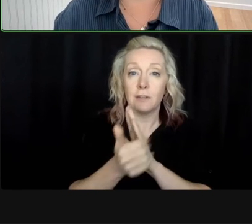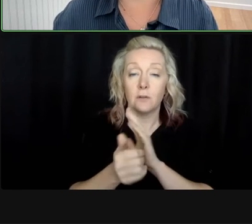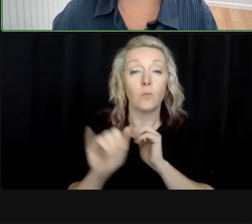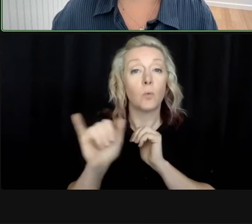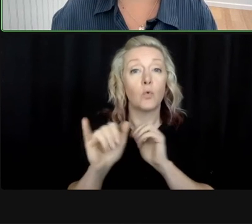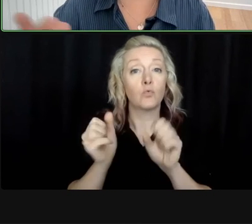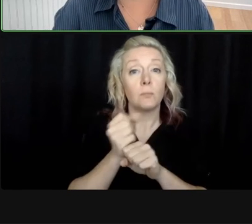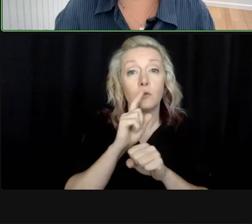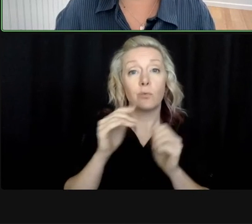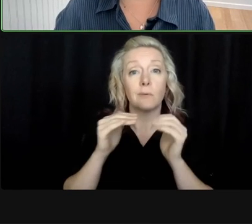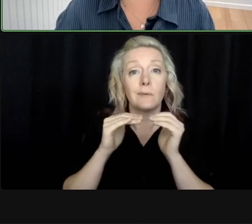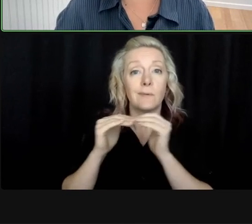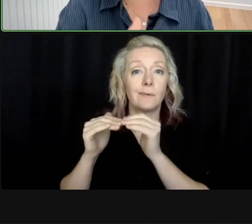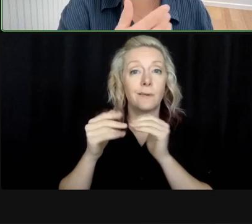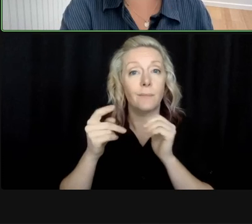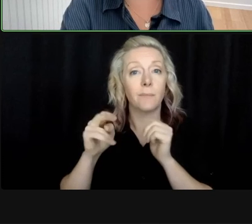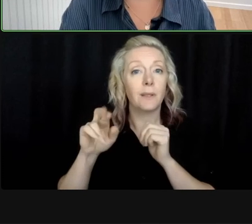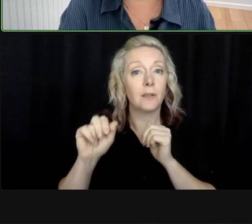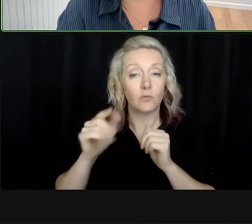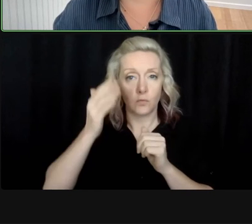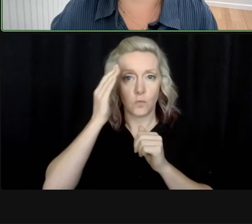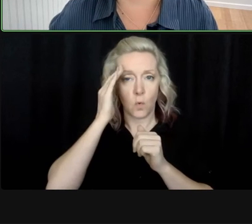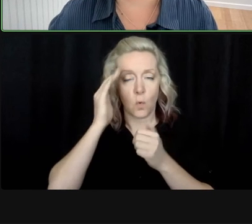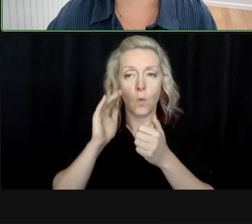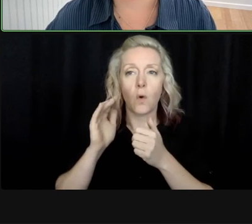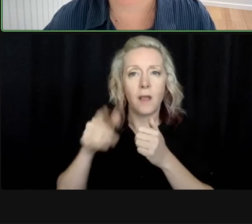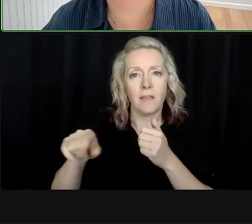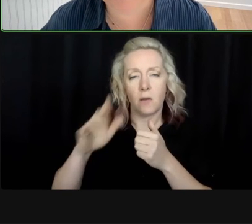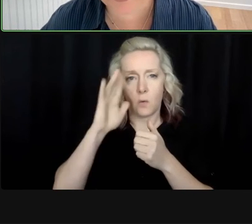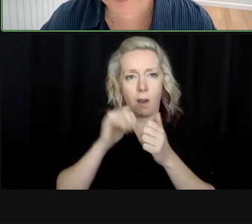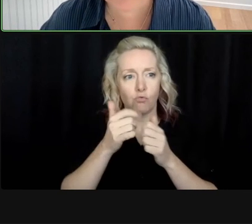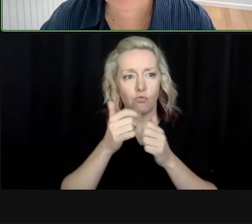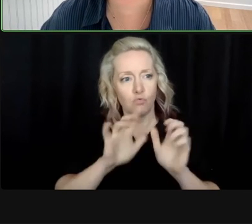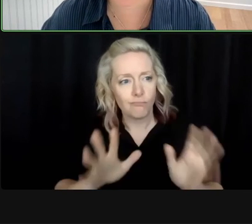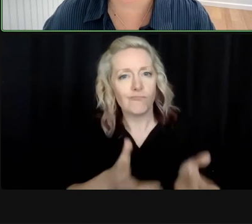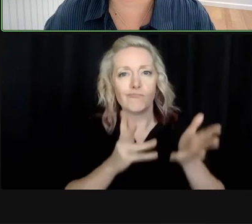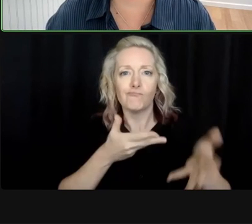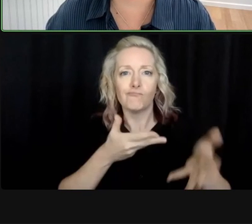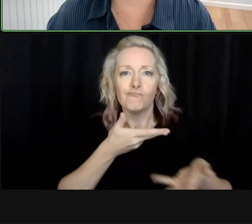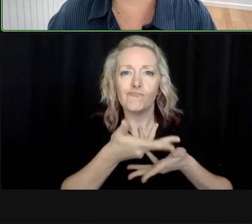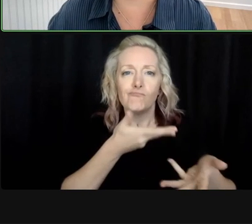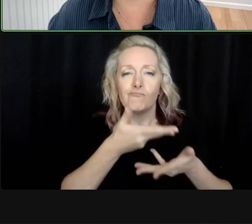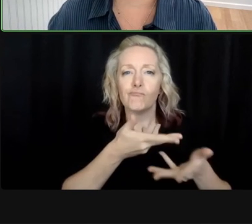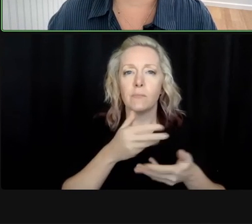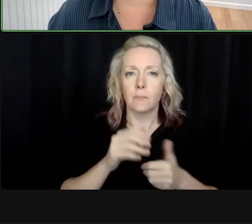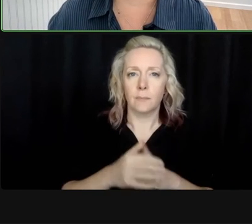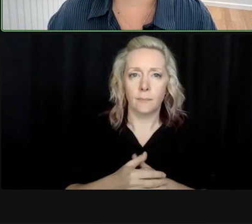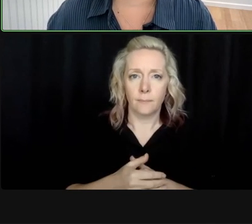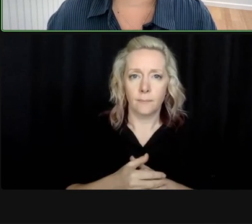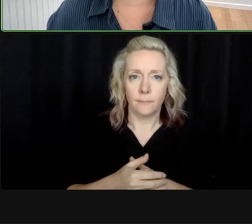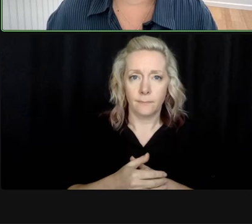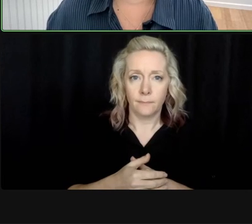are informed and understand how to provide encouraging coaching and support to a person.